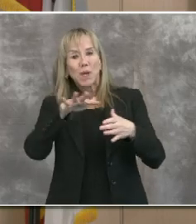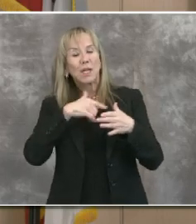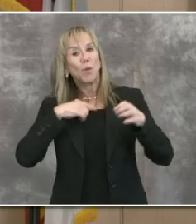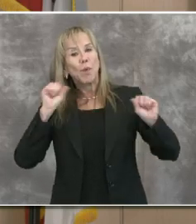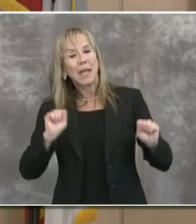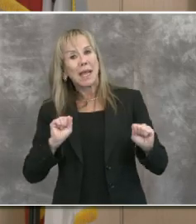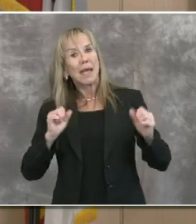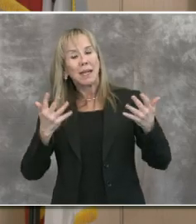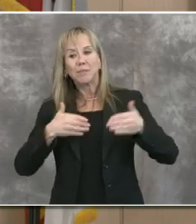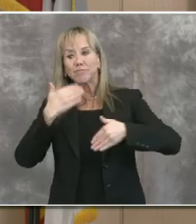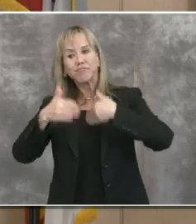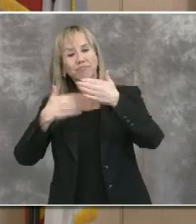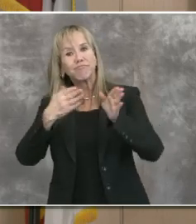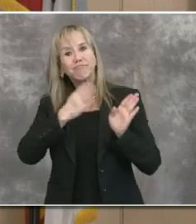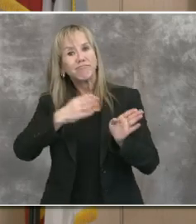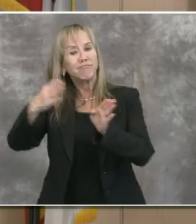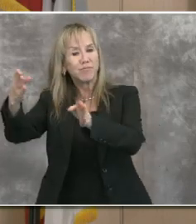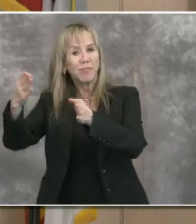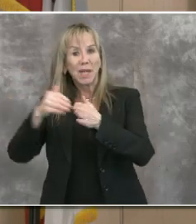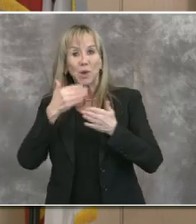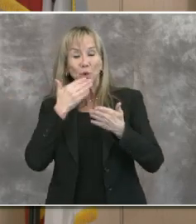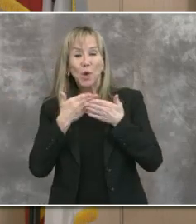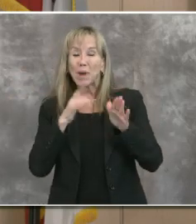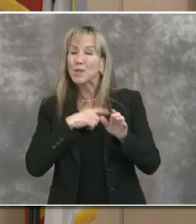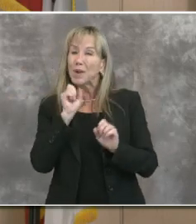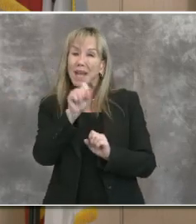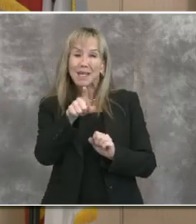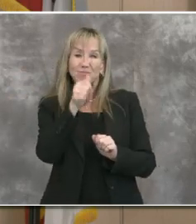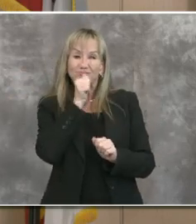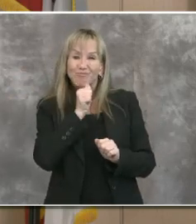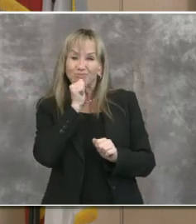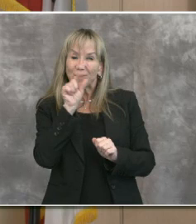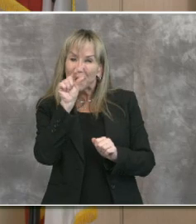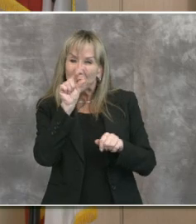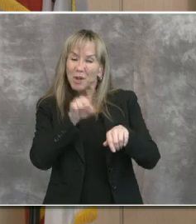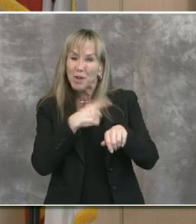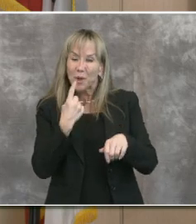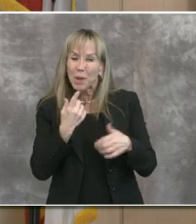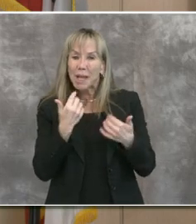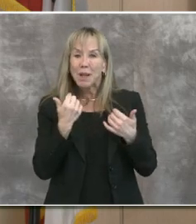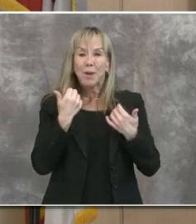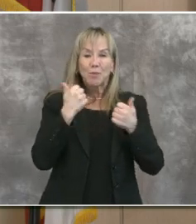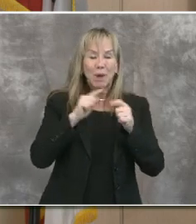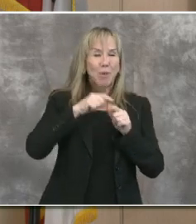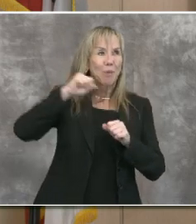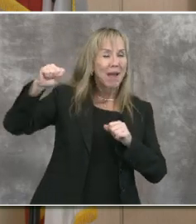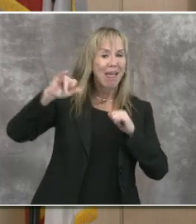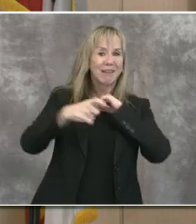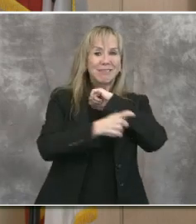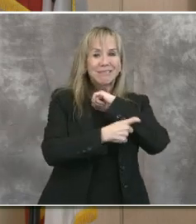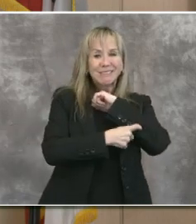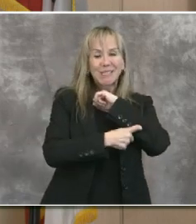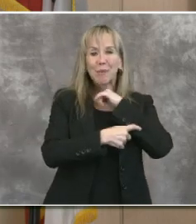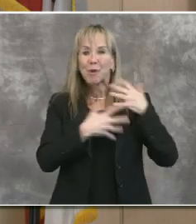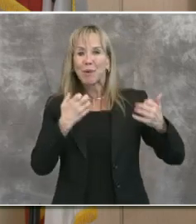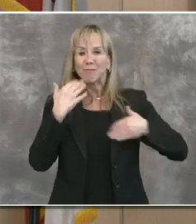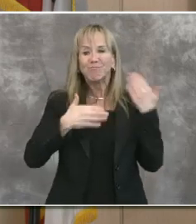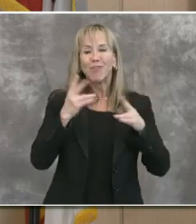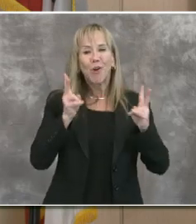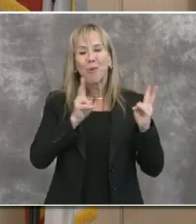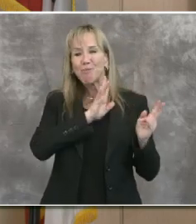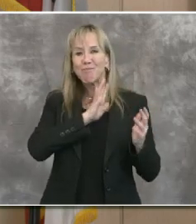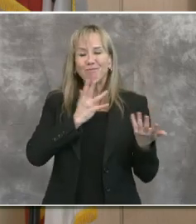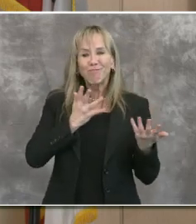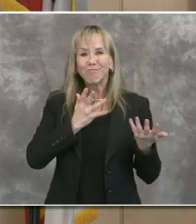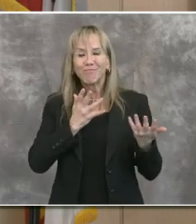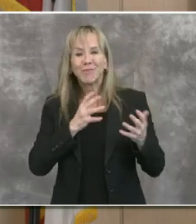out of this in the right way. And so we ask folks to hold with us just a little bit longer and resist the temptation of impatience and resist